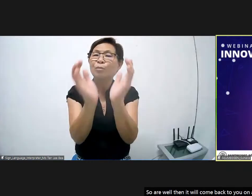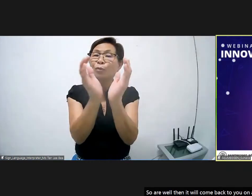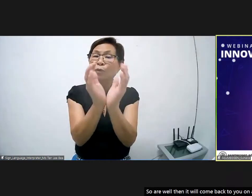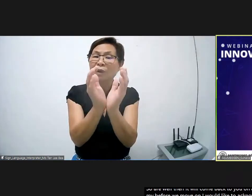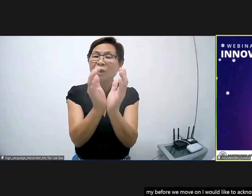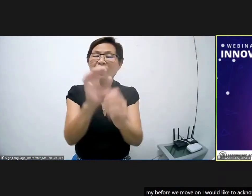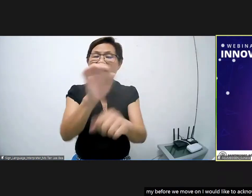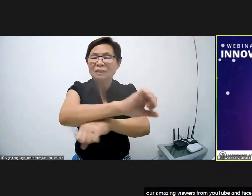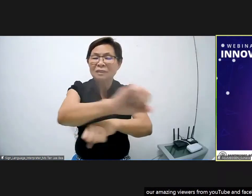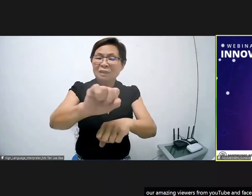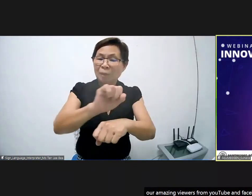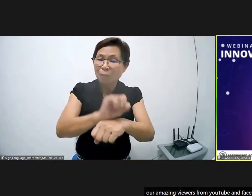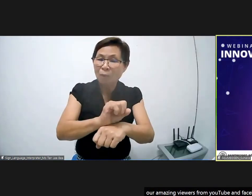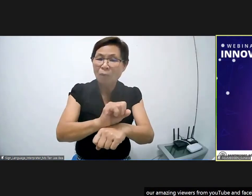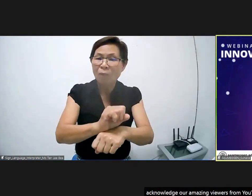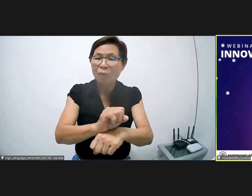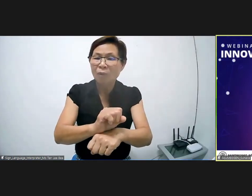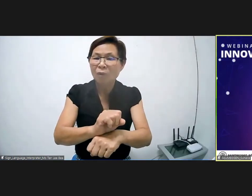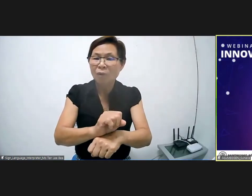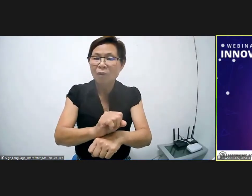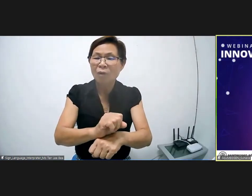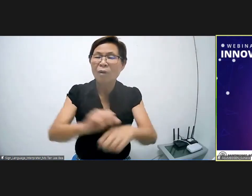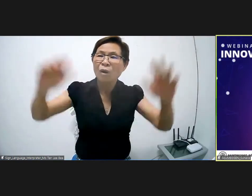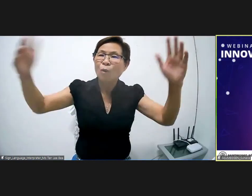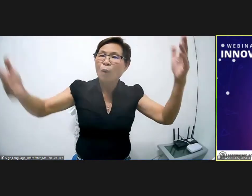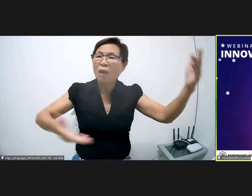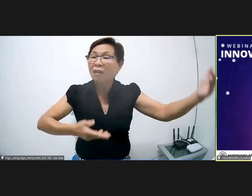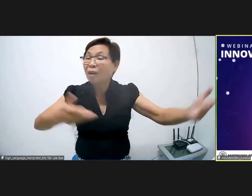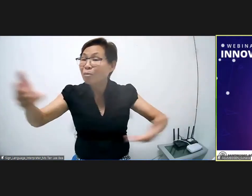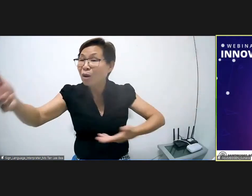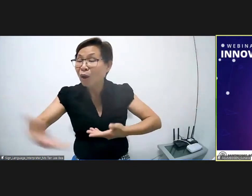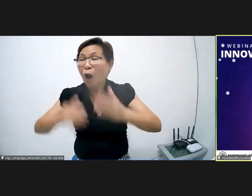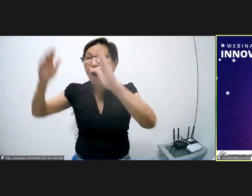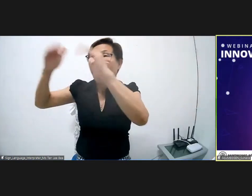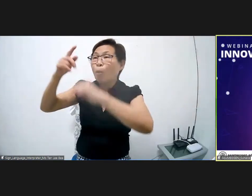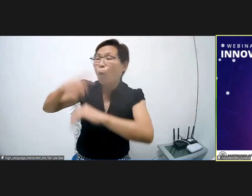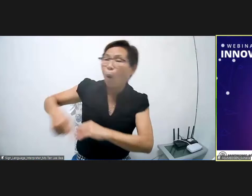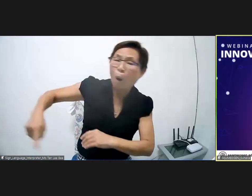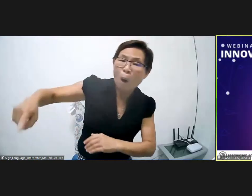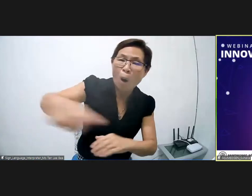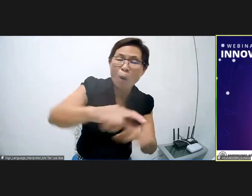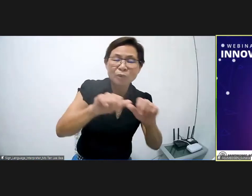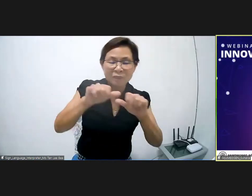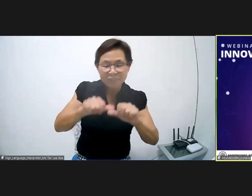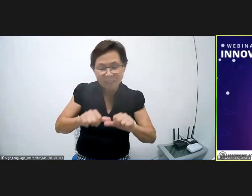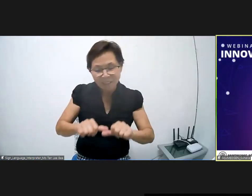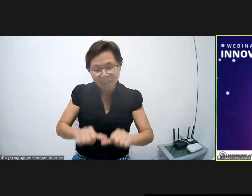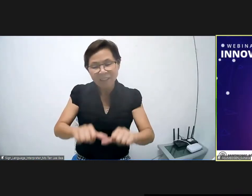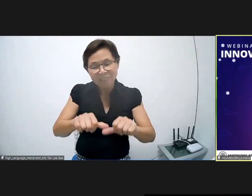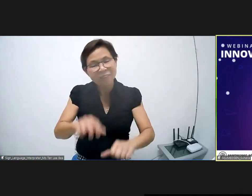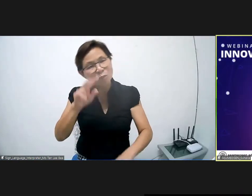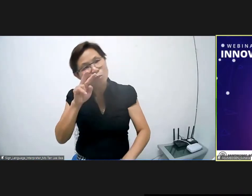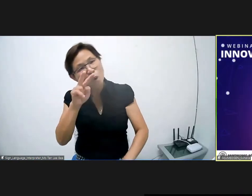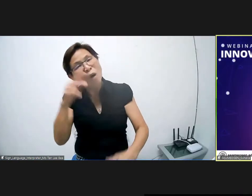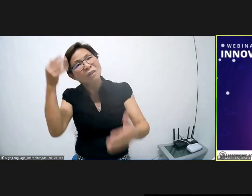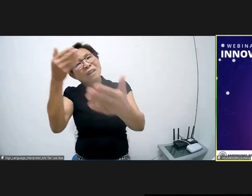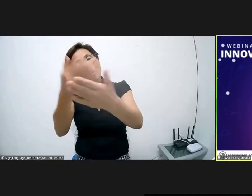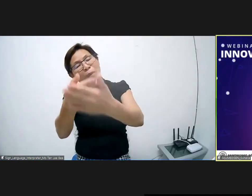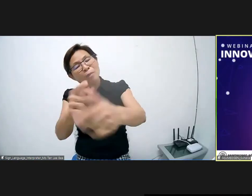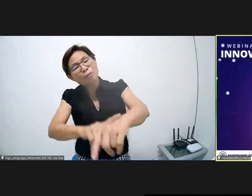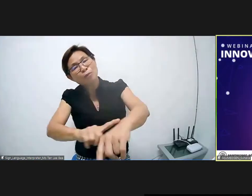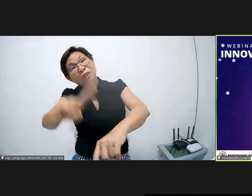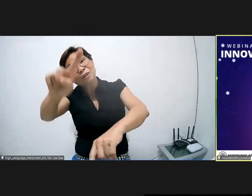else? Singapore. Okay, welcome and hope all of you will stay with us until 1 o'clock for today's webinar